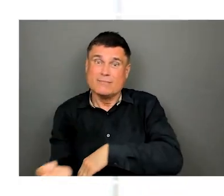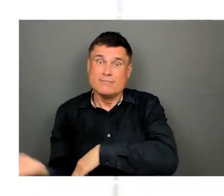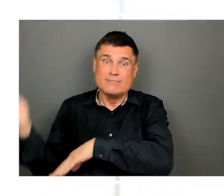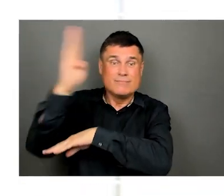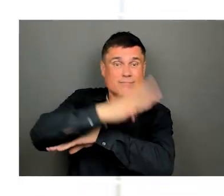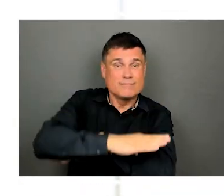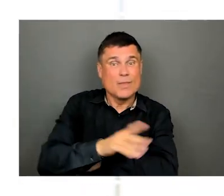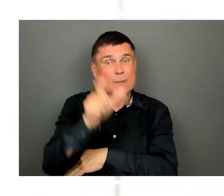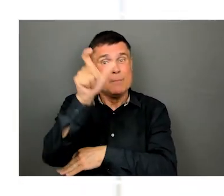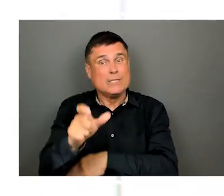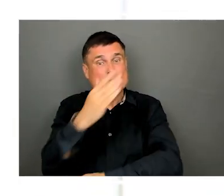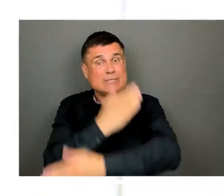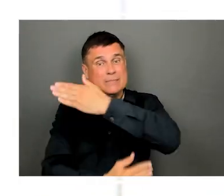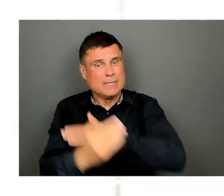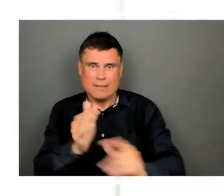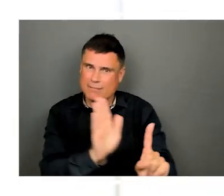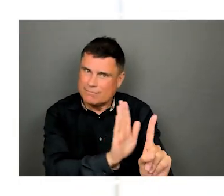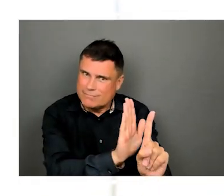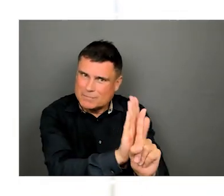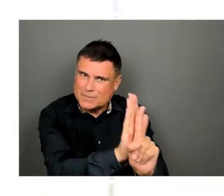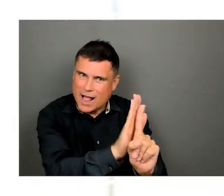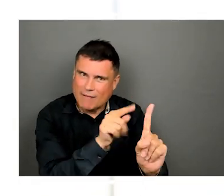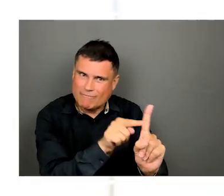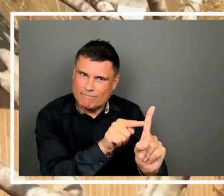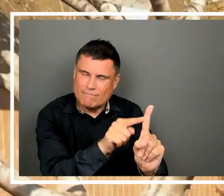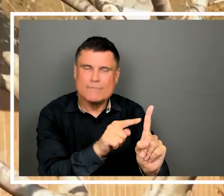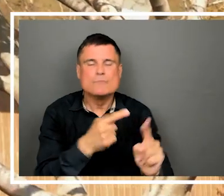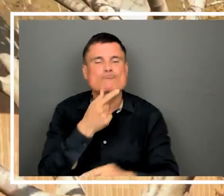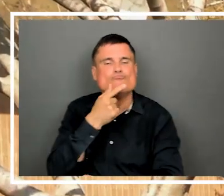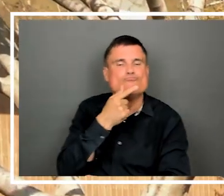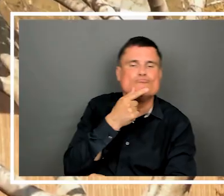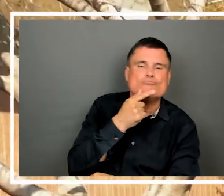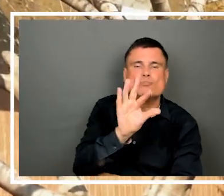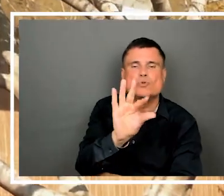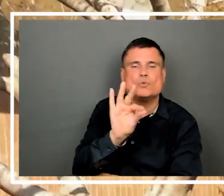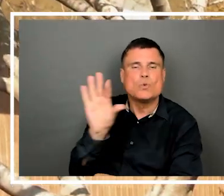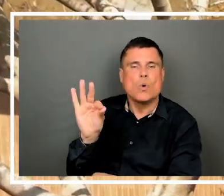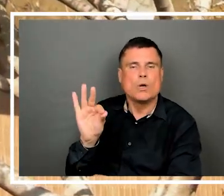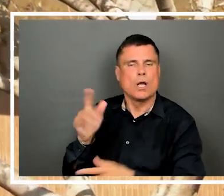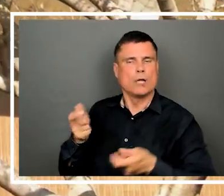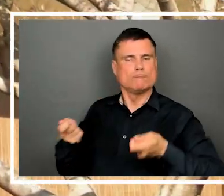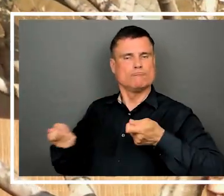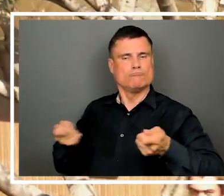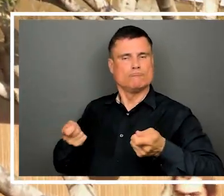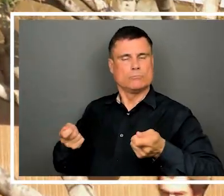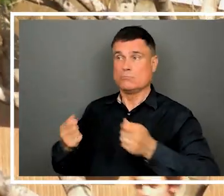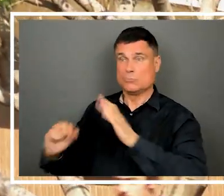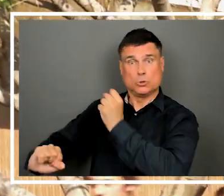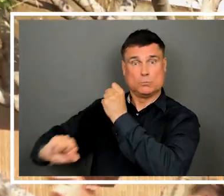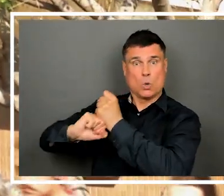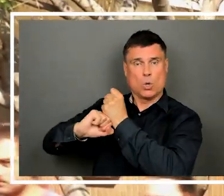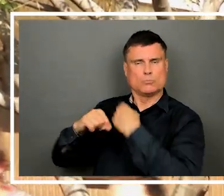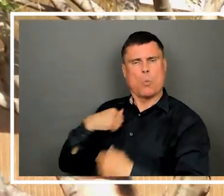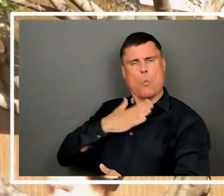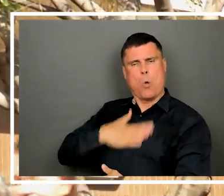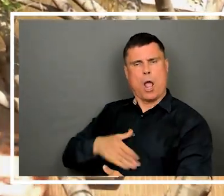important that persons with disabilities themselves have choice and control over the support that they